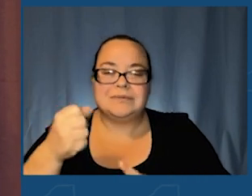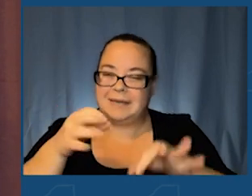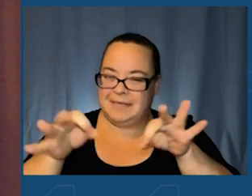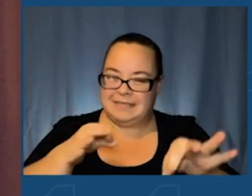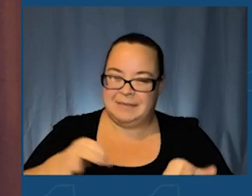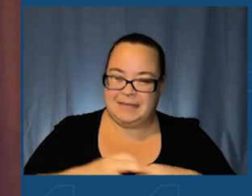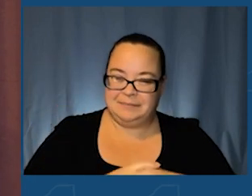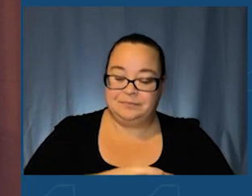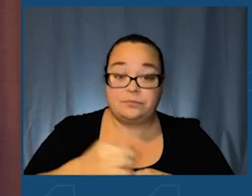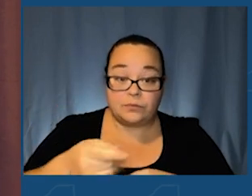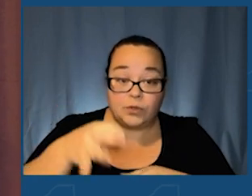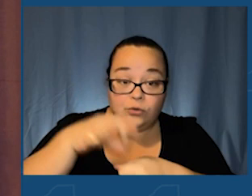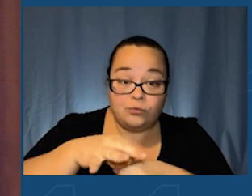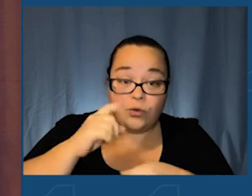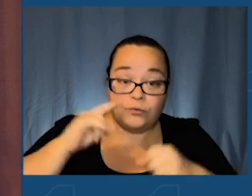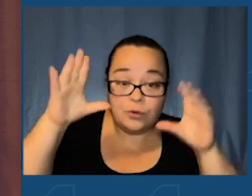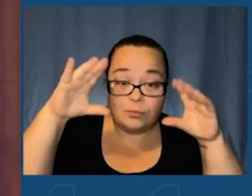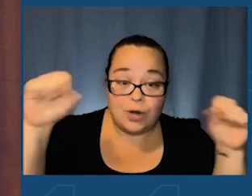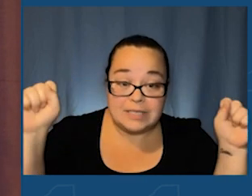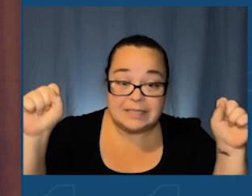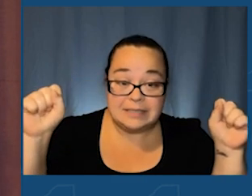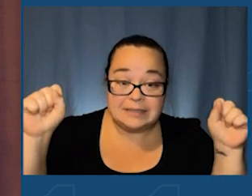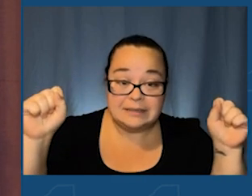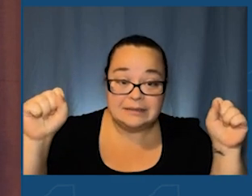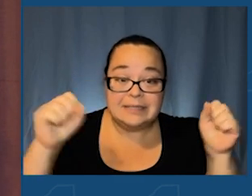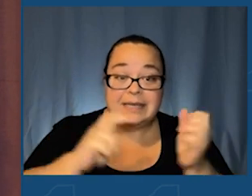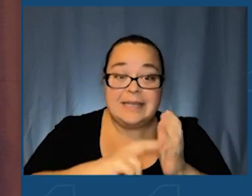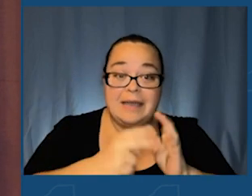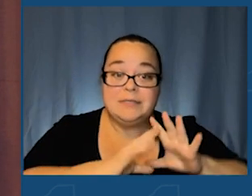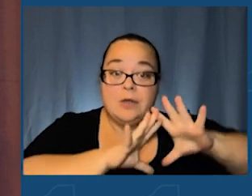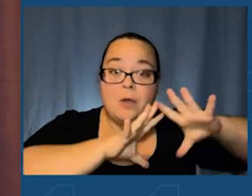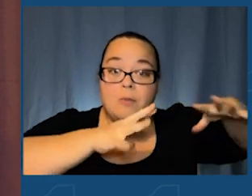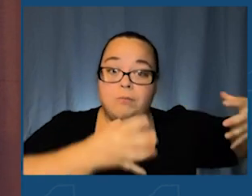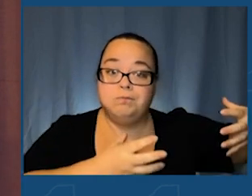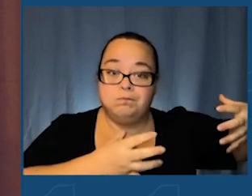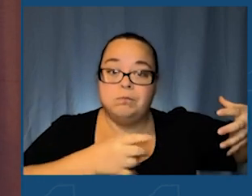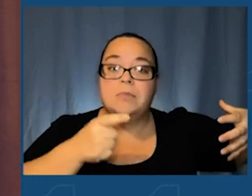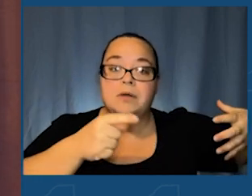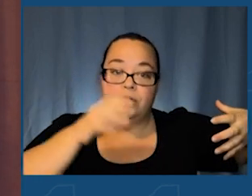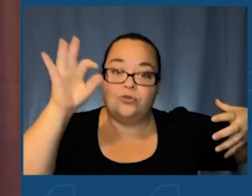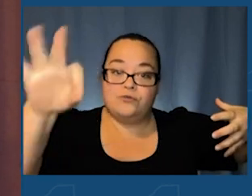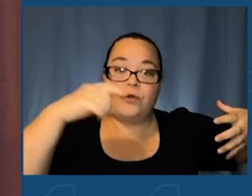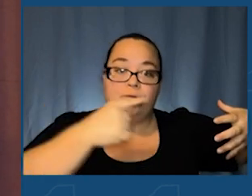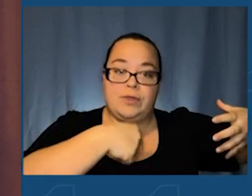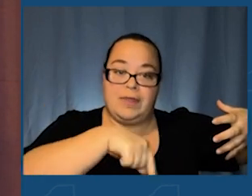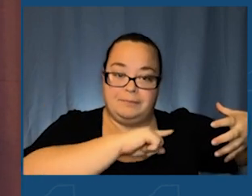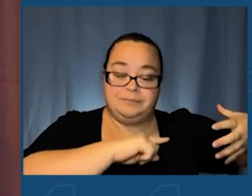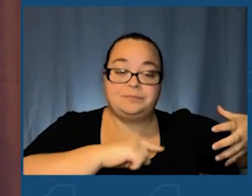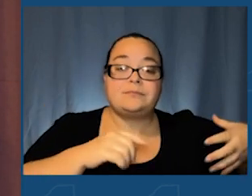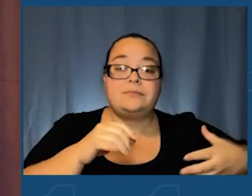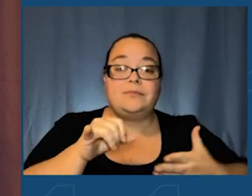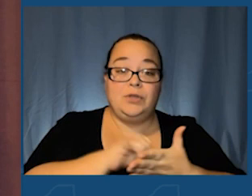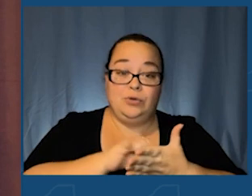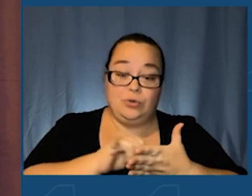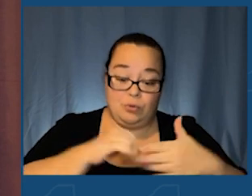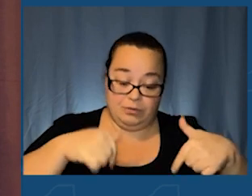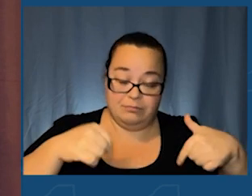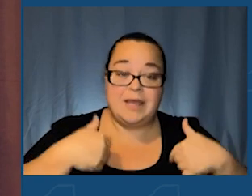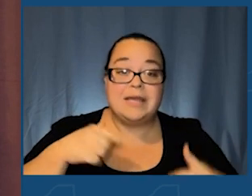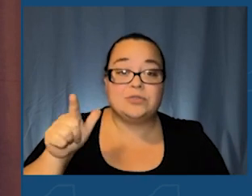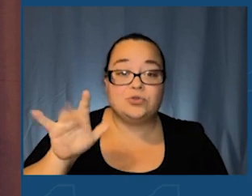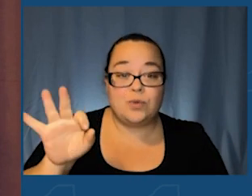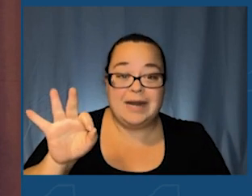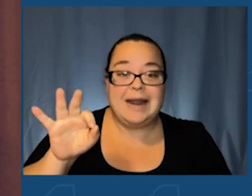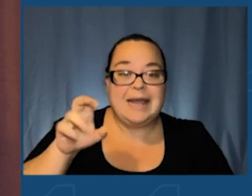technically voting for a slate of electors. I was once an elector. New York has 29 because we have 29 congressional seats. When they